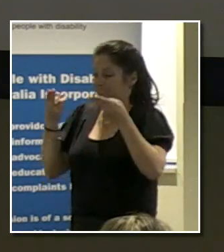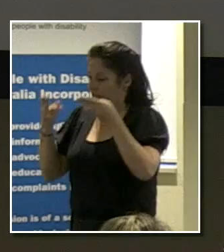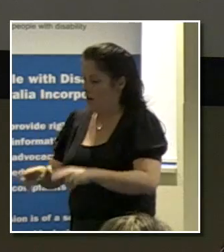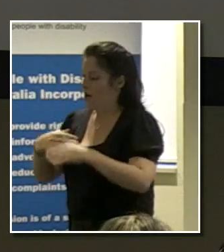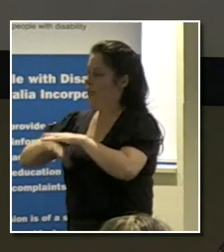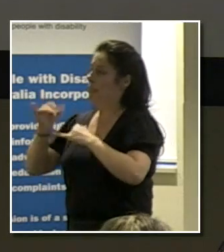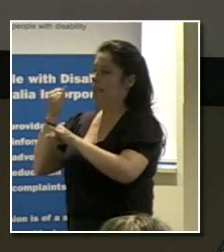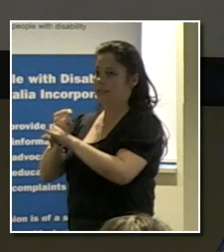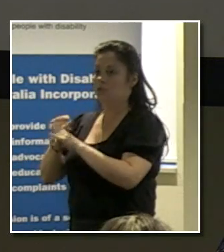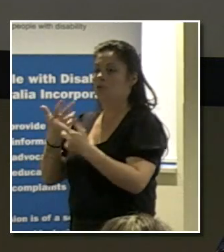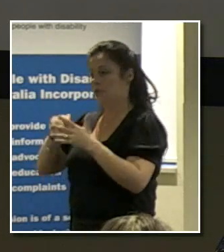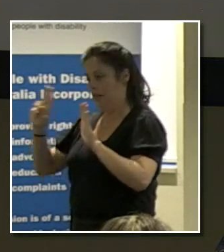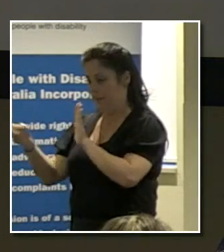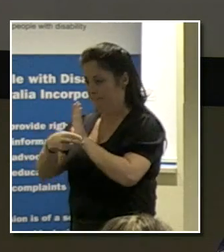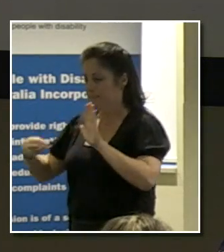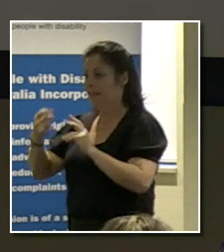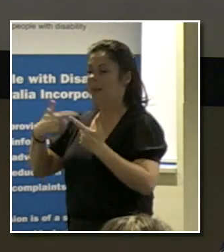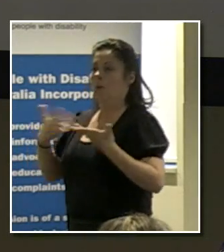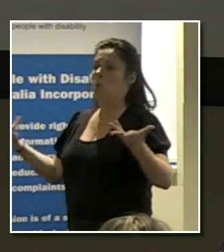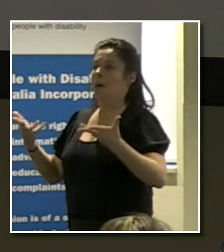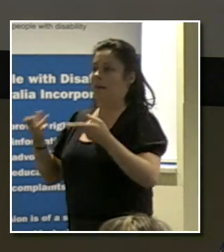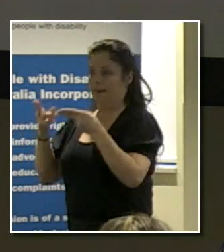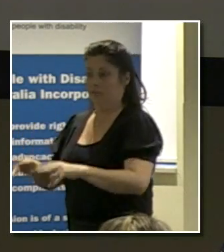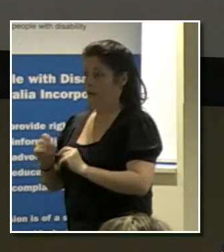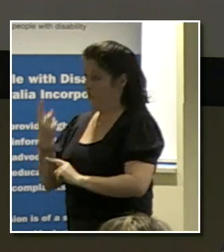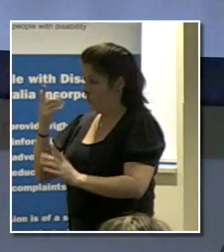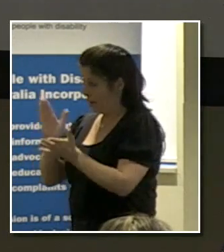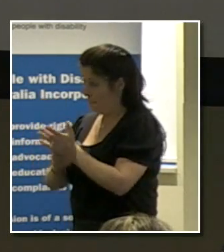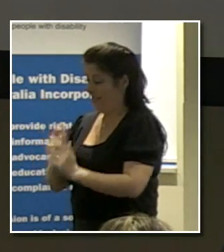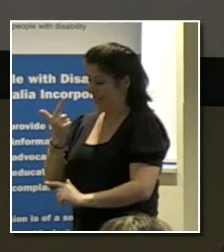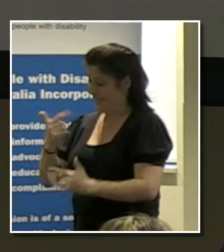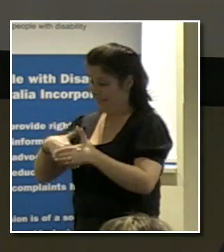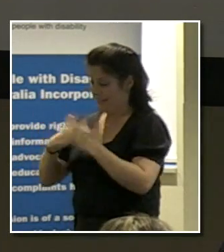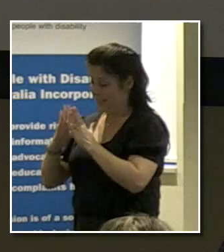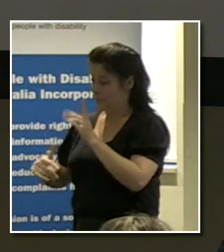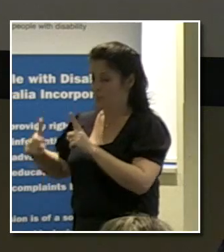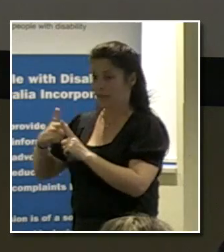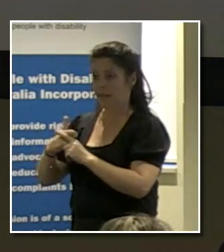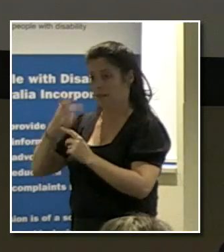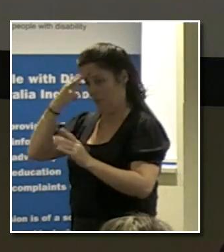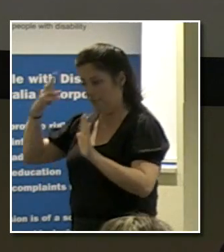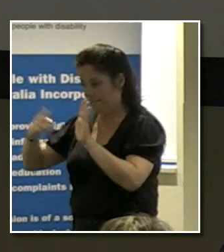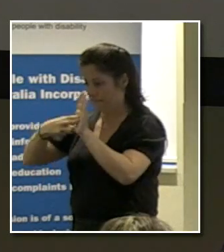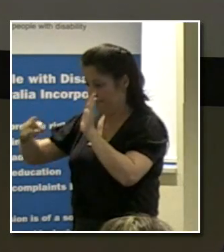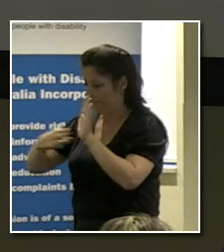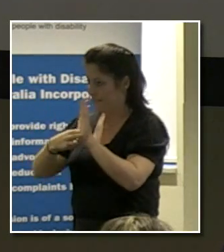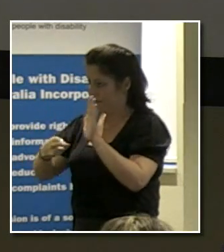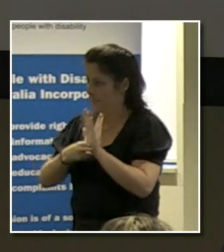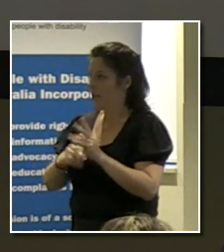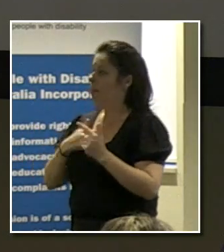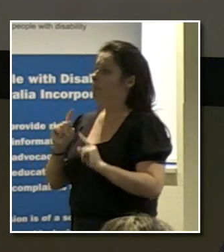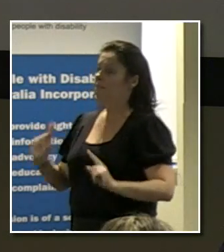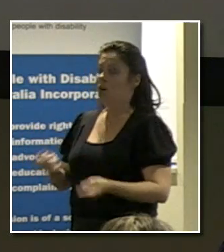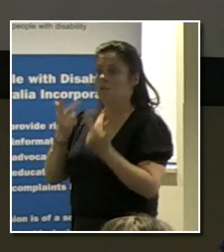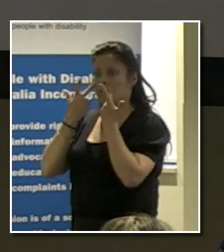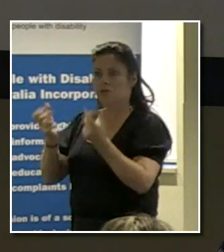had died. And we did that over a whole month, 7 days a week. I think that shows, firstly, how many